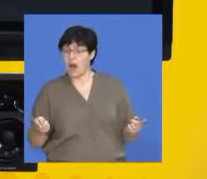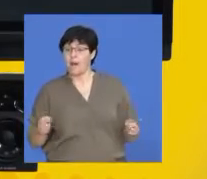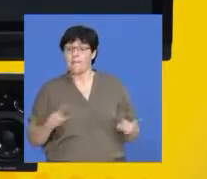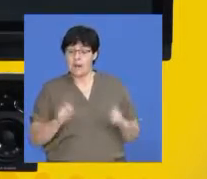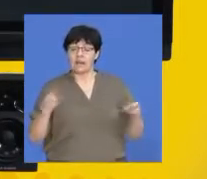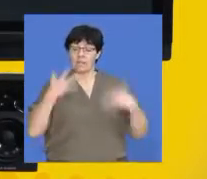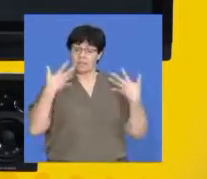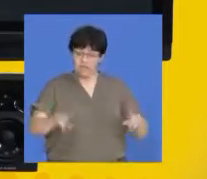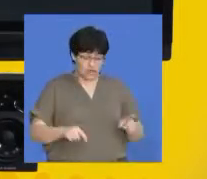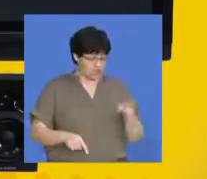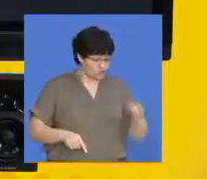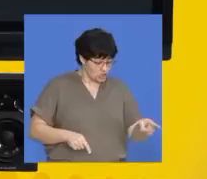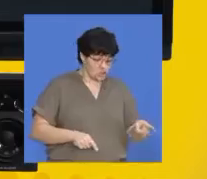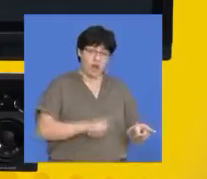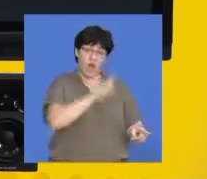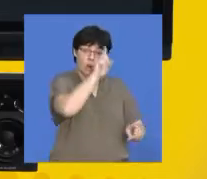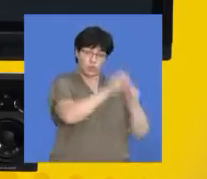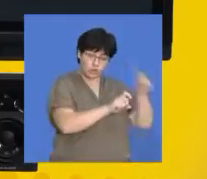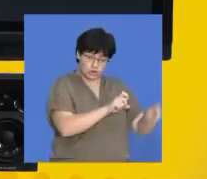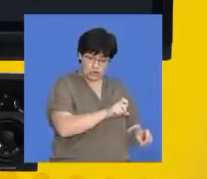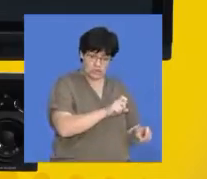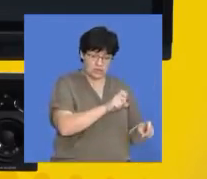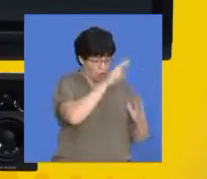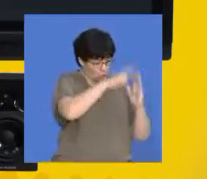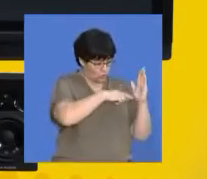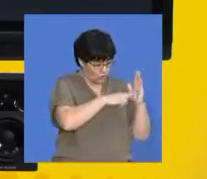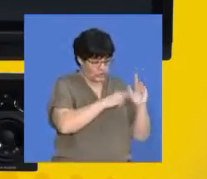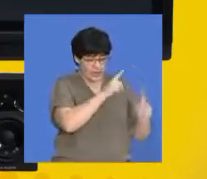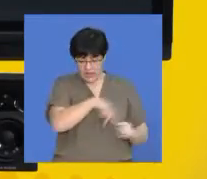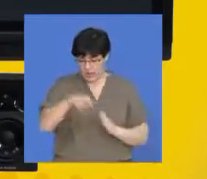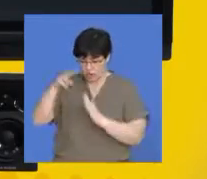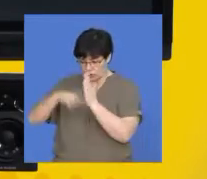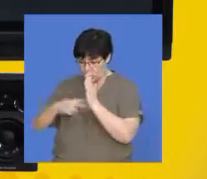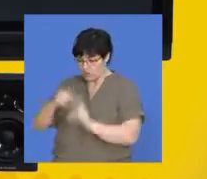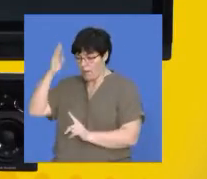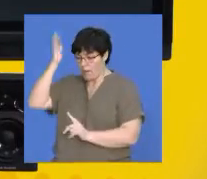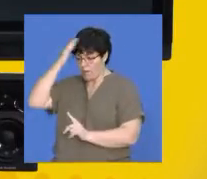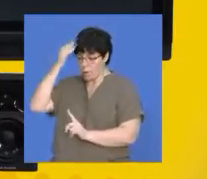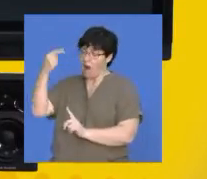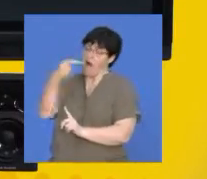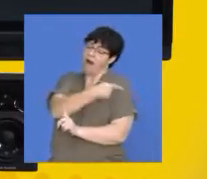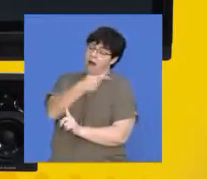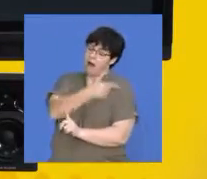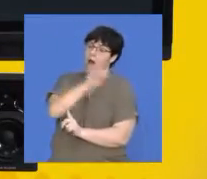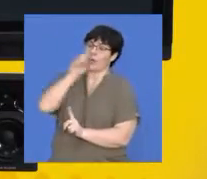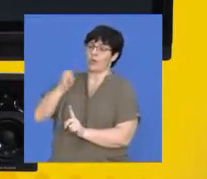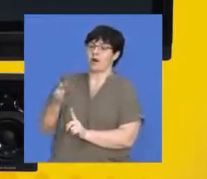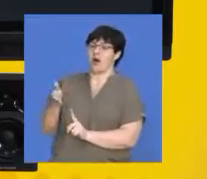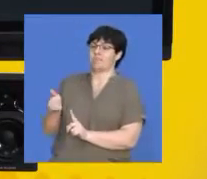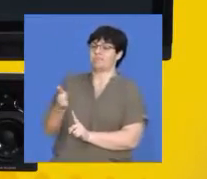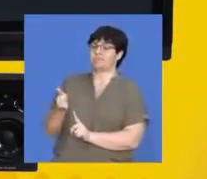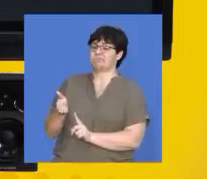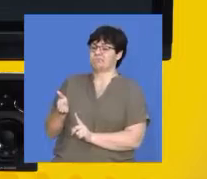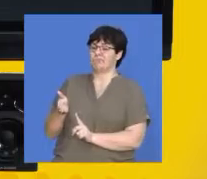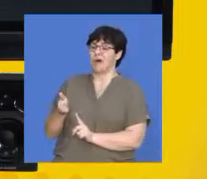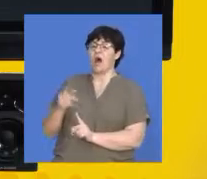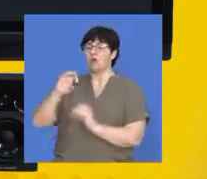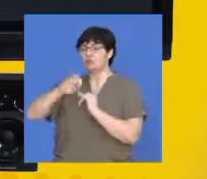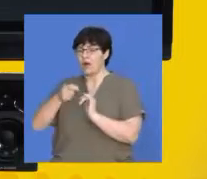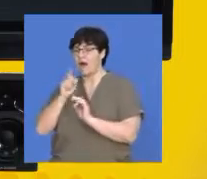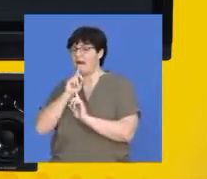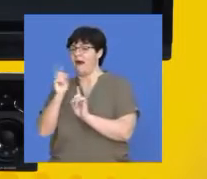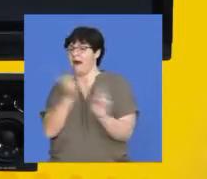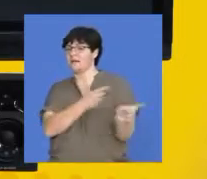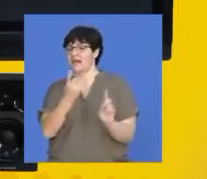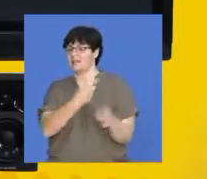looking for the answers to the questions. In other words, you will be reading the source with the questions in mind and trying to